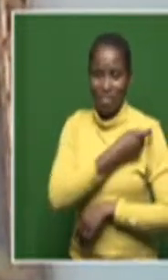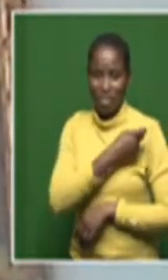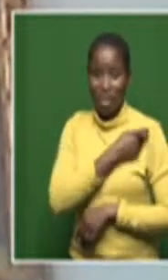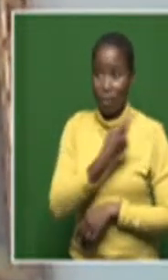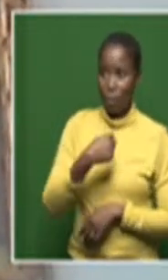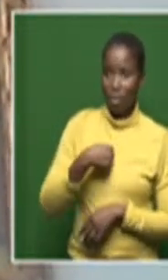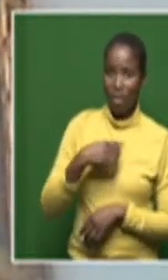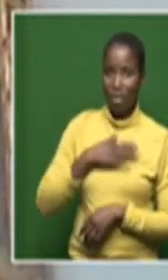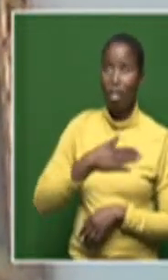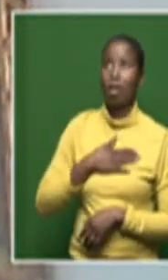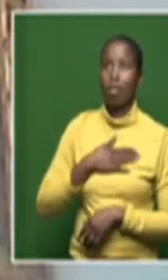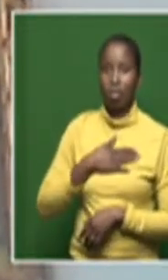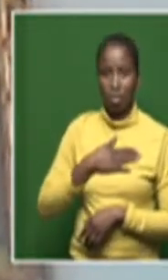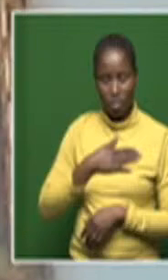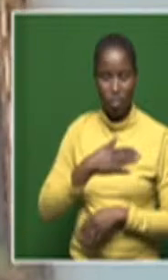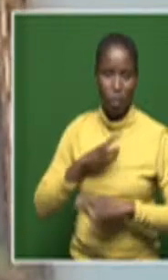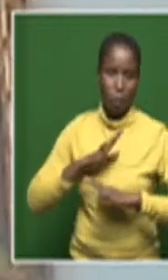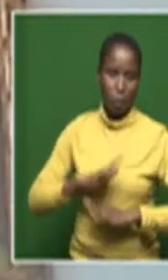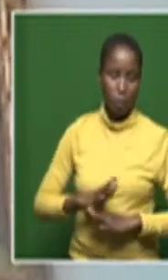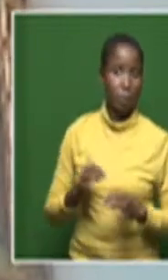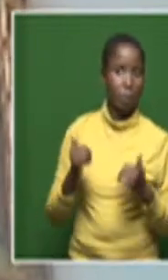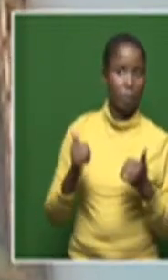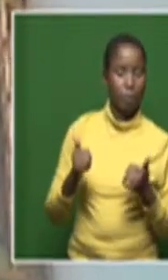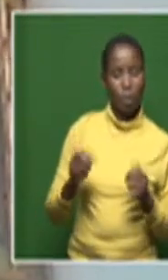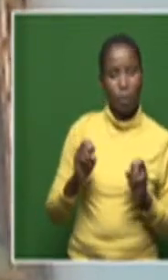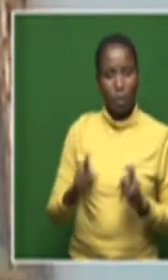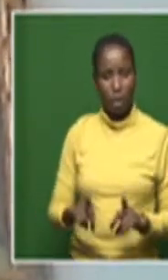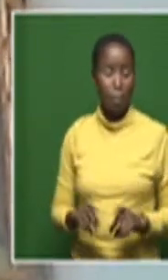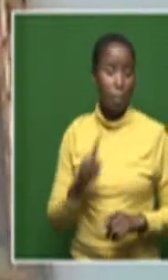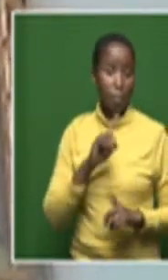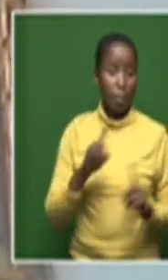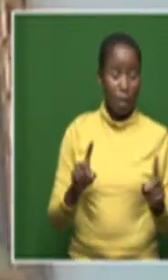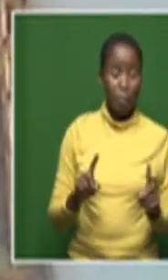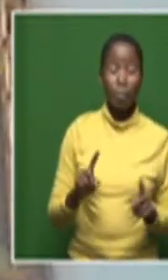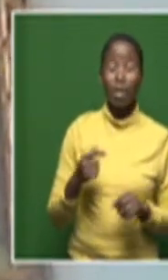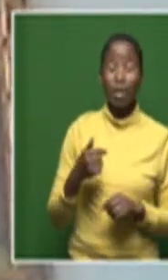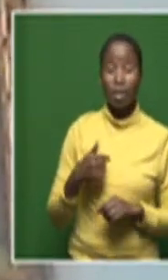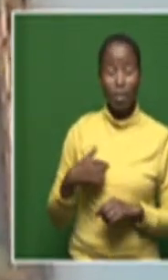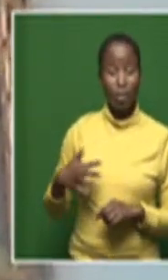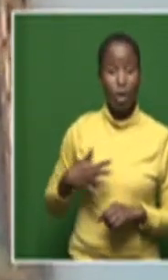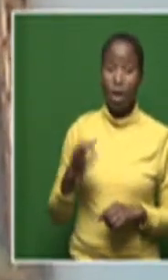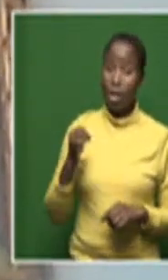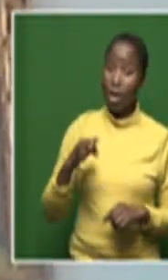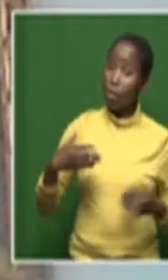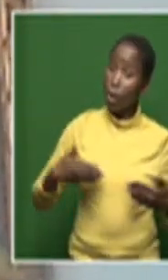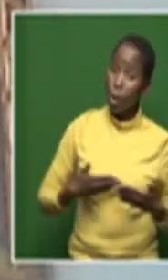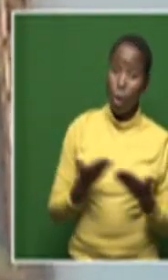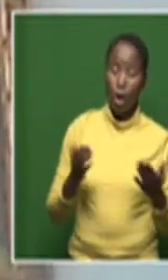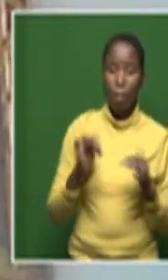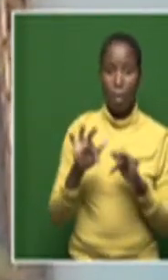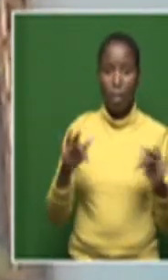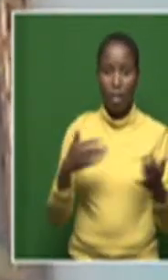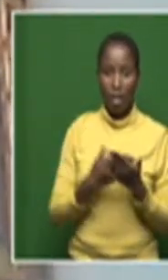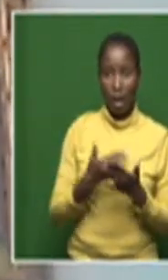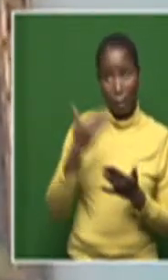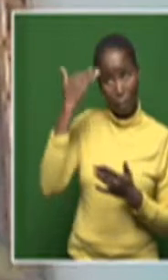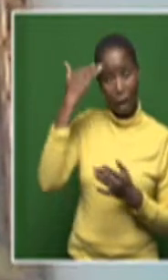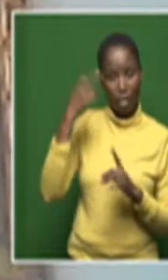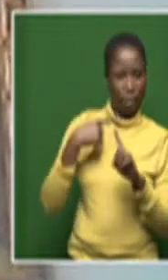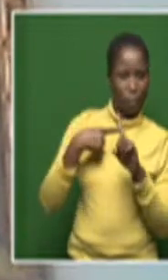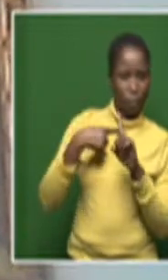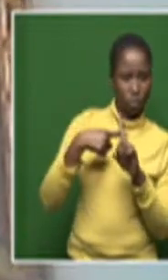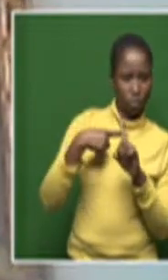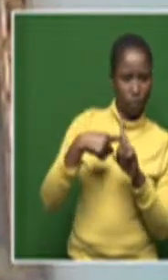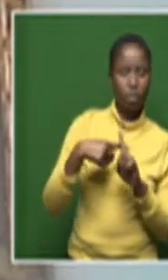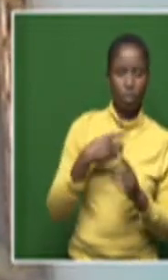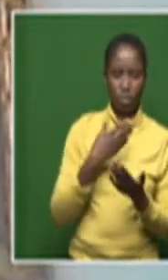wow, we are heading in the right direction. So if all of us can have this positivity and, take this power,